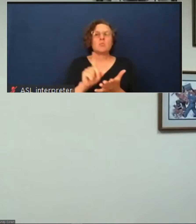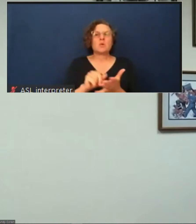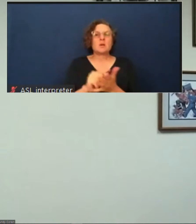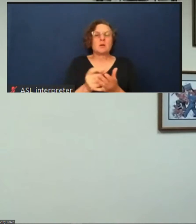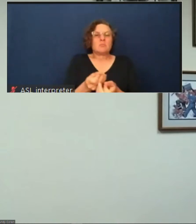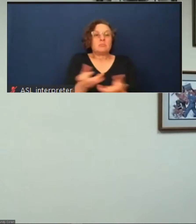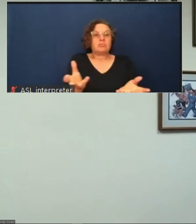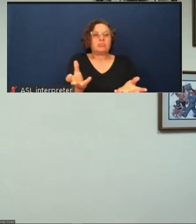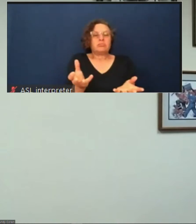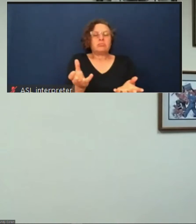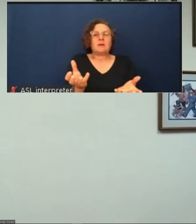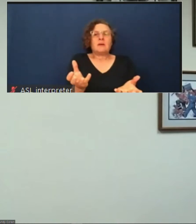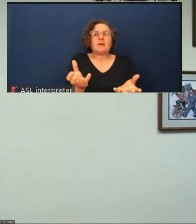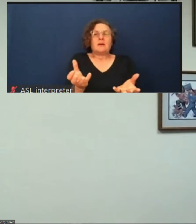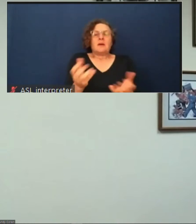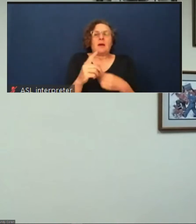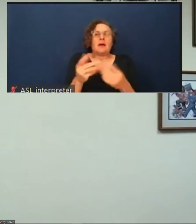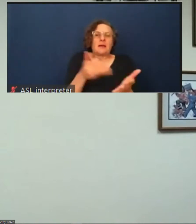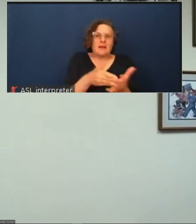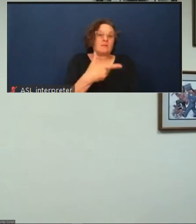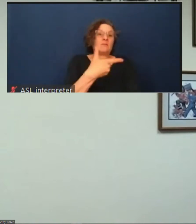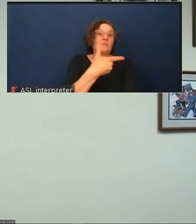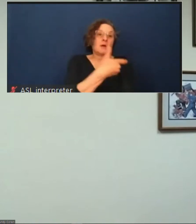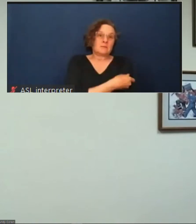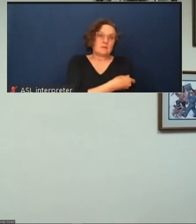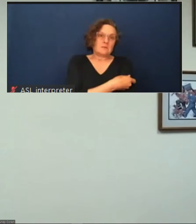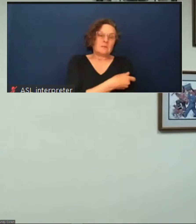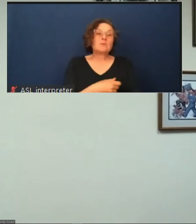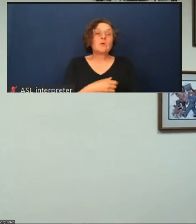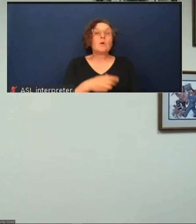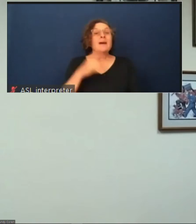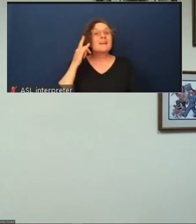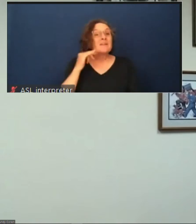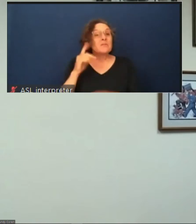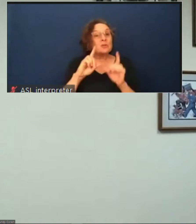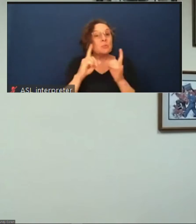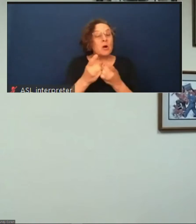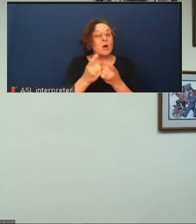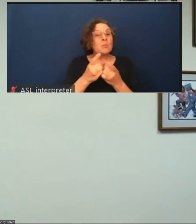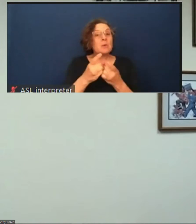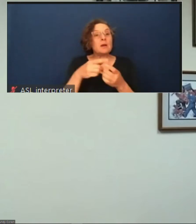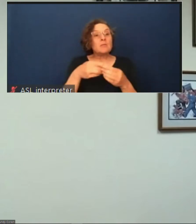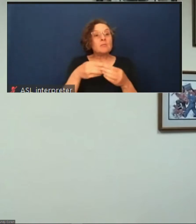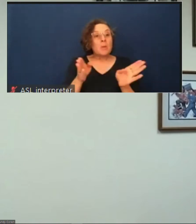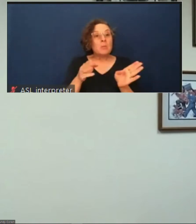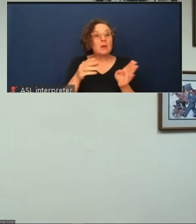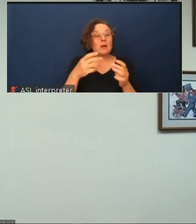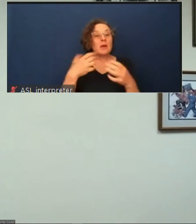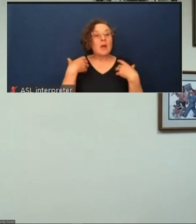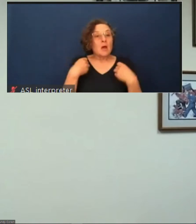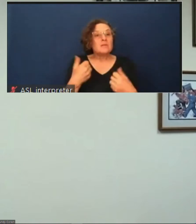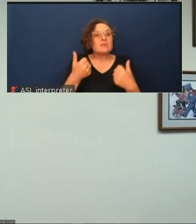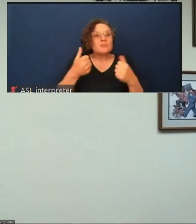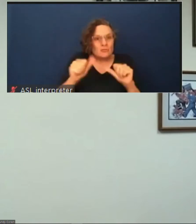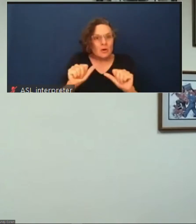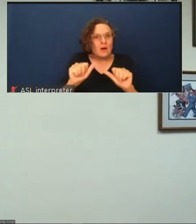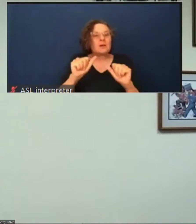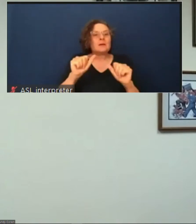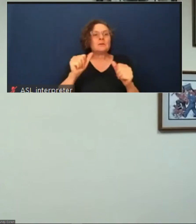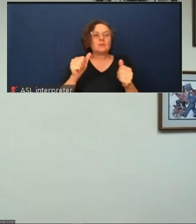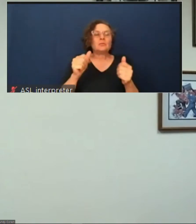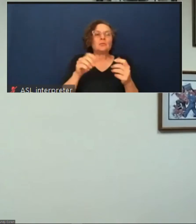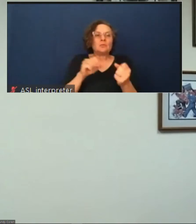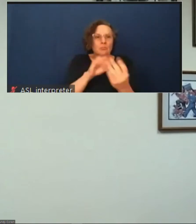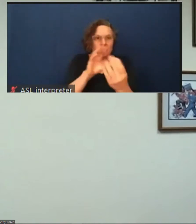clearly, California Department of Health is trying to address these very specifically and directly with their education campaign. And we will be